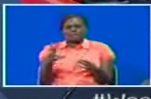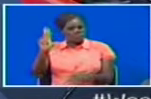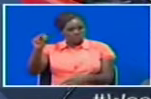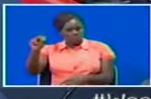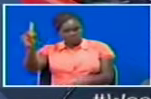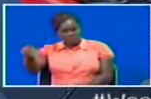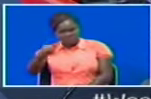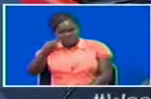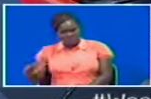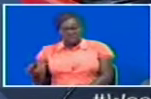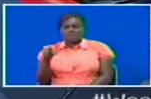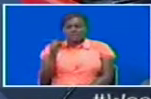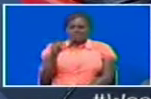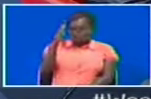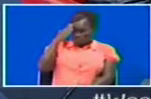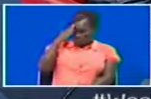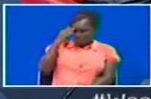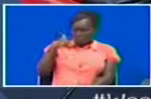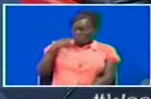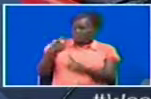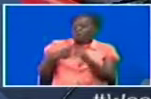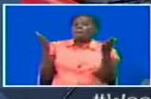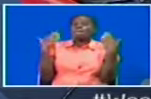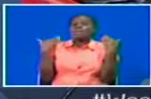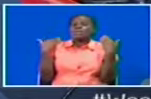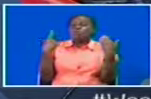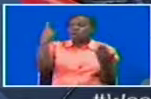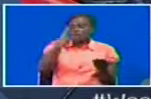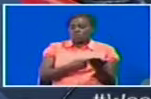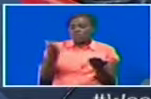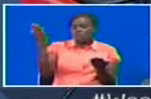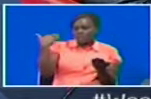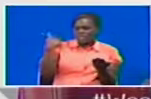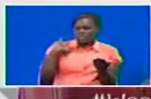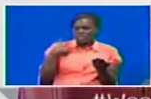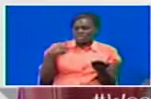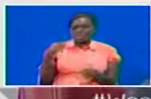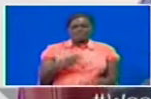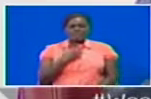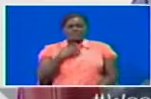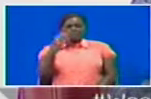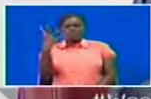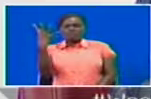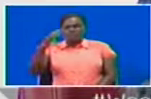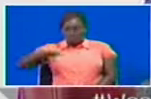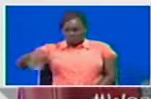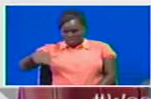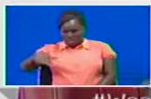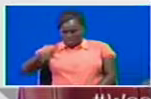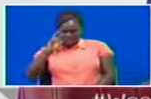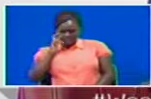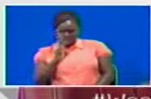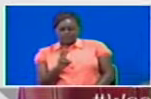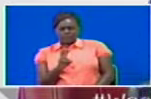is wrong. And that is, you know what? I come from Meru. I was in Meru a week ago. And I went around four constituencies. They are all